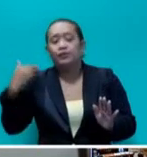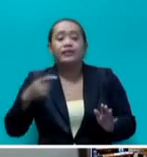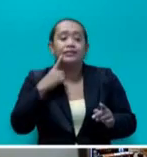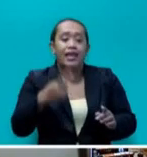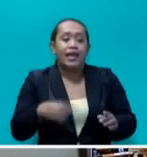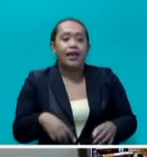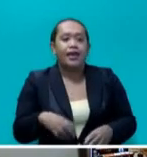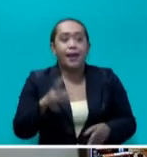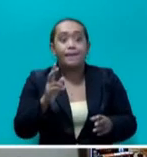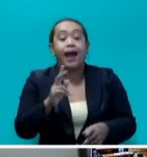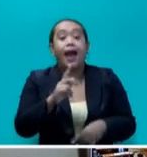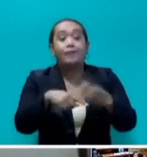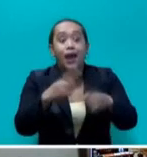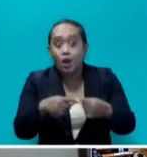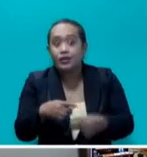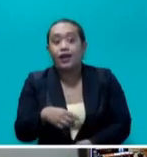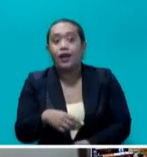leave